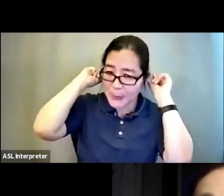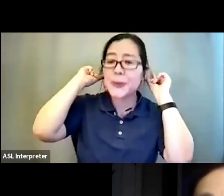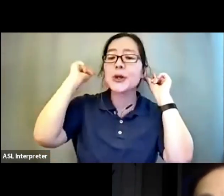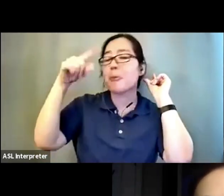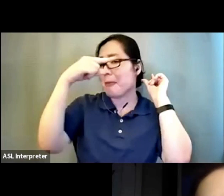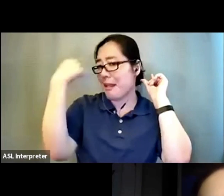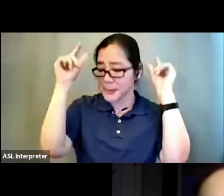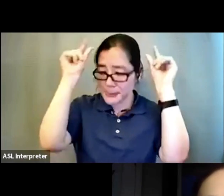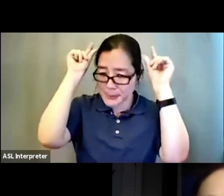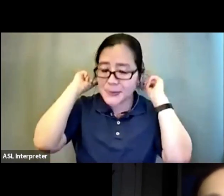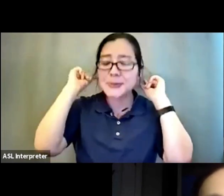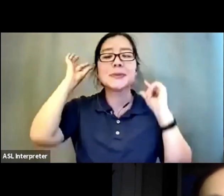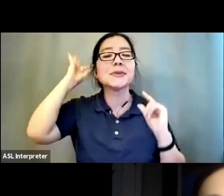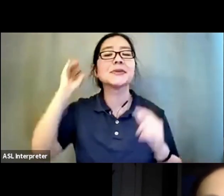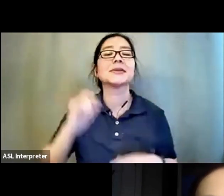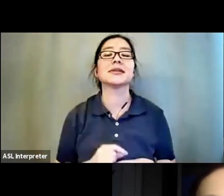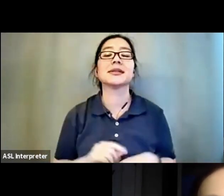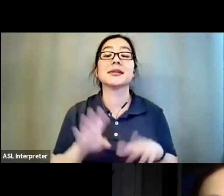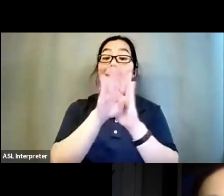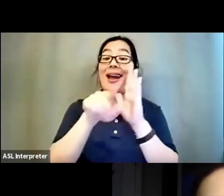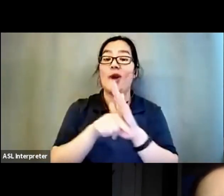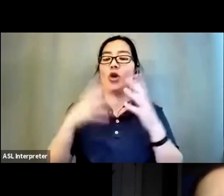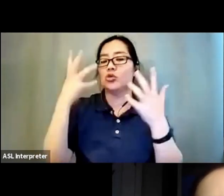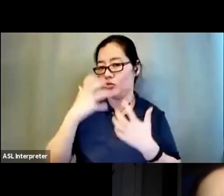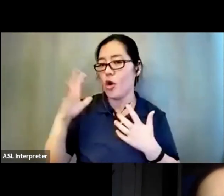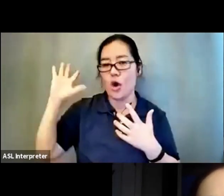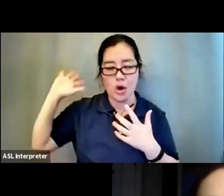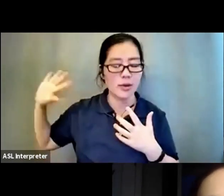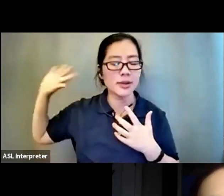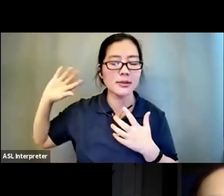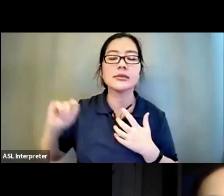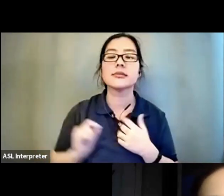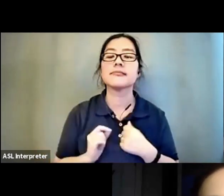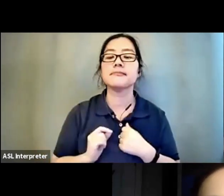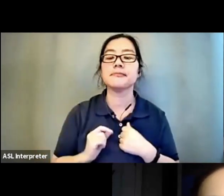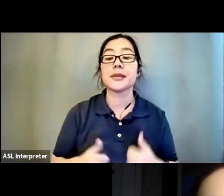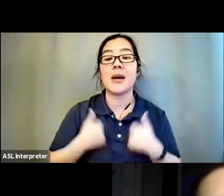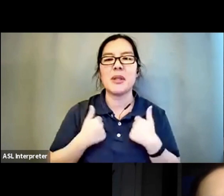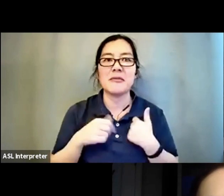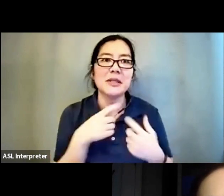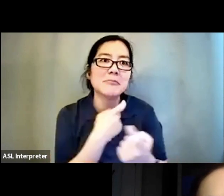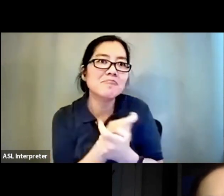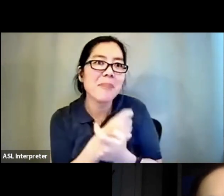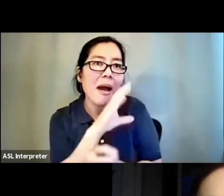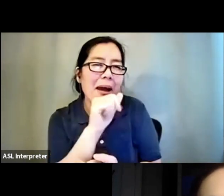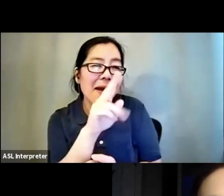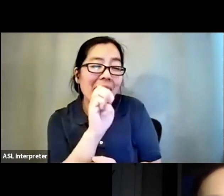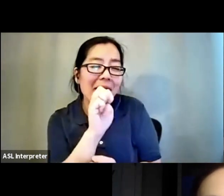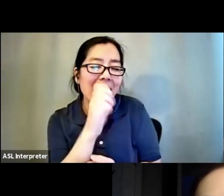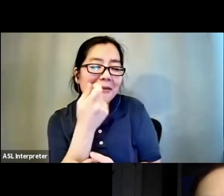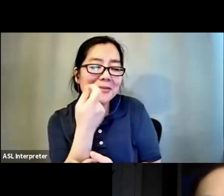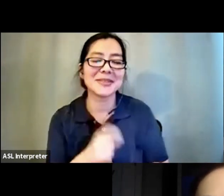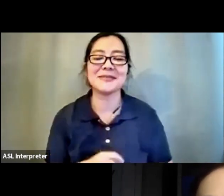hair. My background is all dark. I'm kind of living in a bat cave. I'm basically